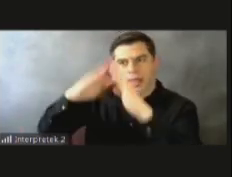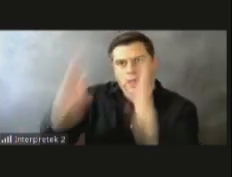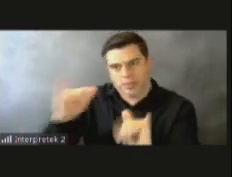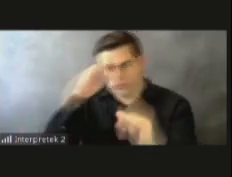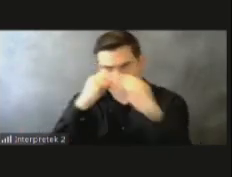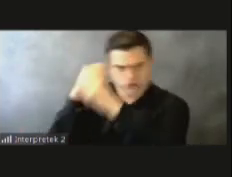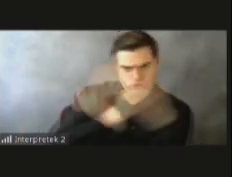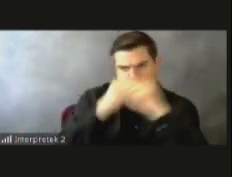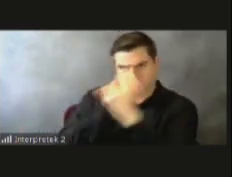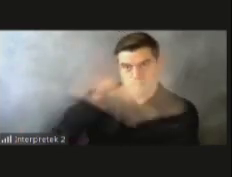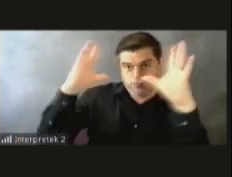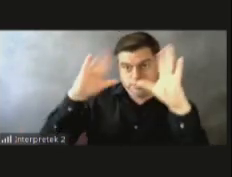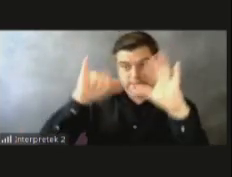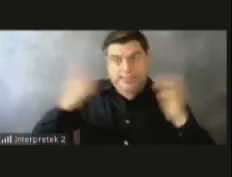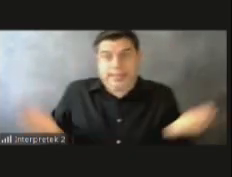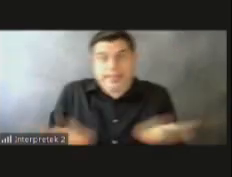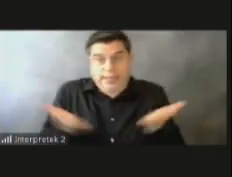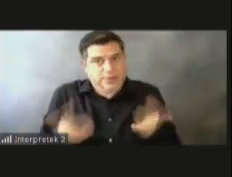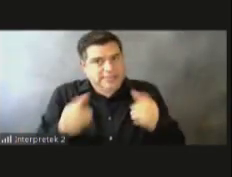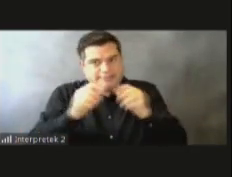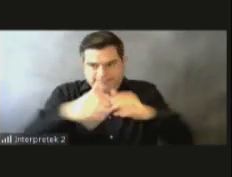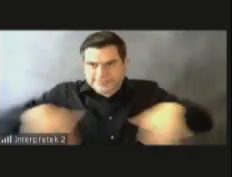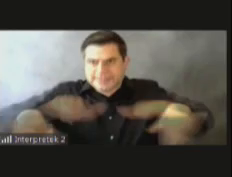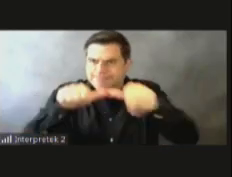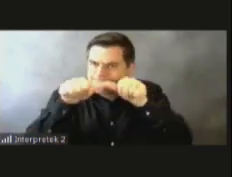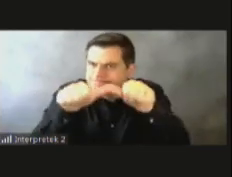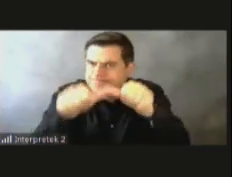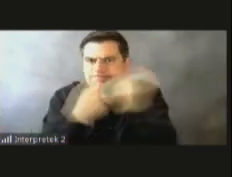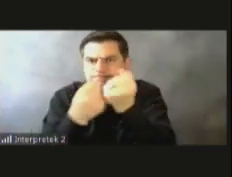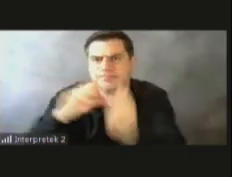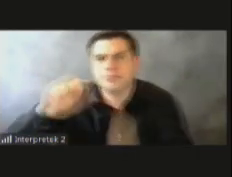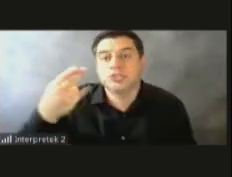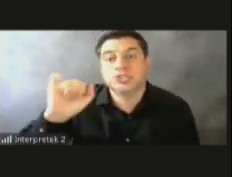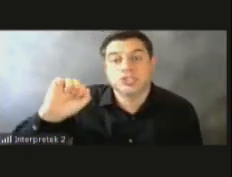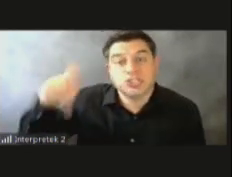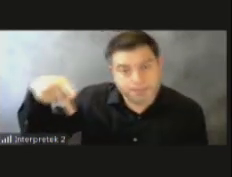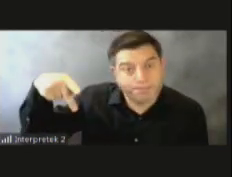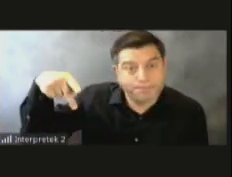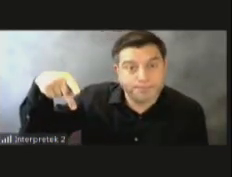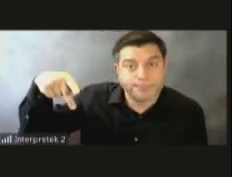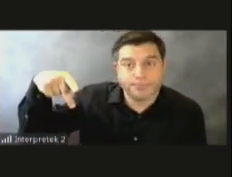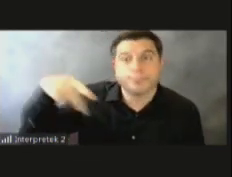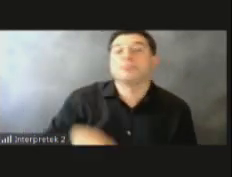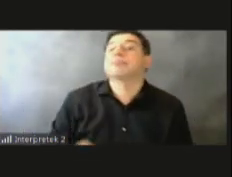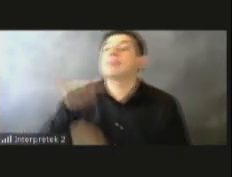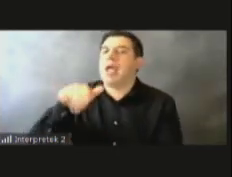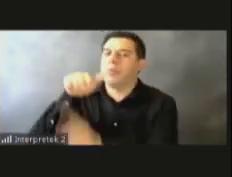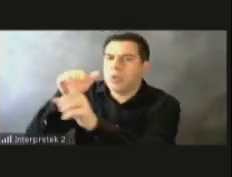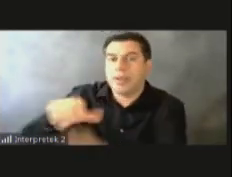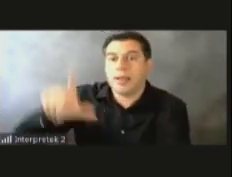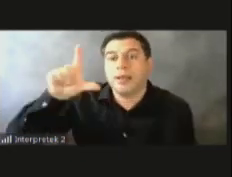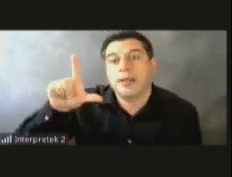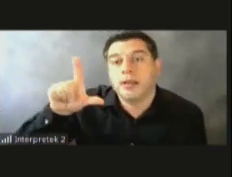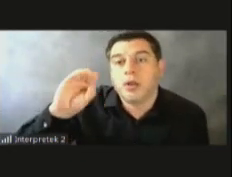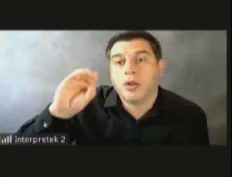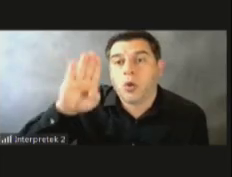to advocate for full funding of SHIP, utilizing your lobbyists, utilizing the Florida League of Cities, and your local House and